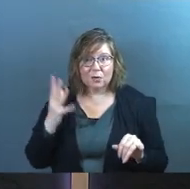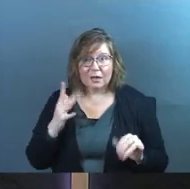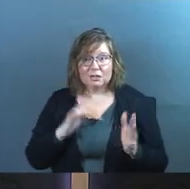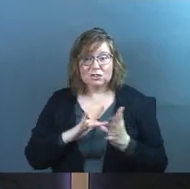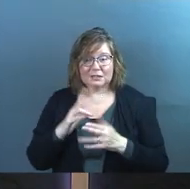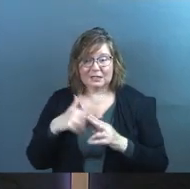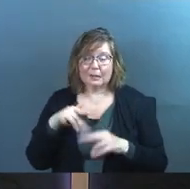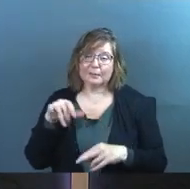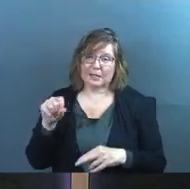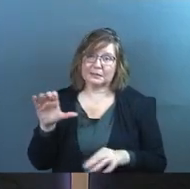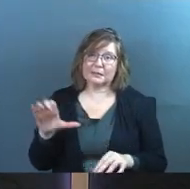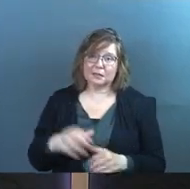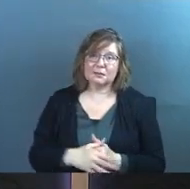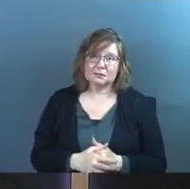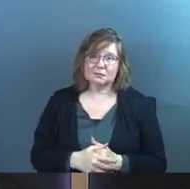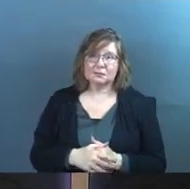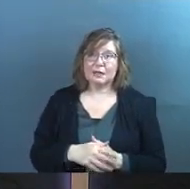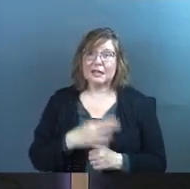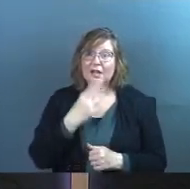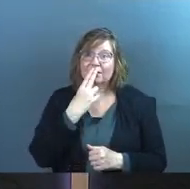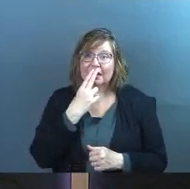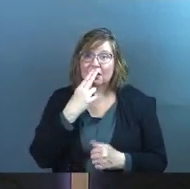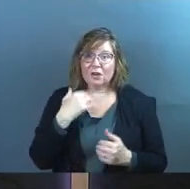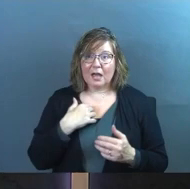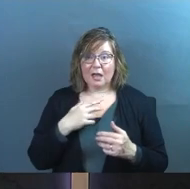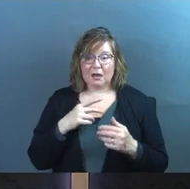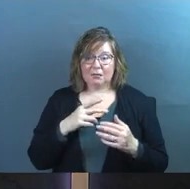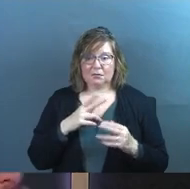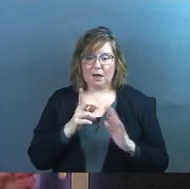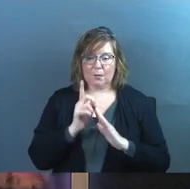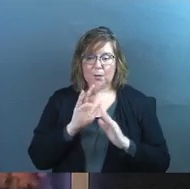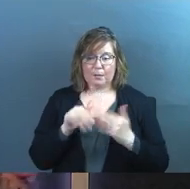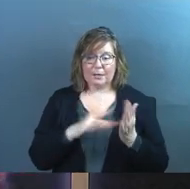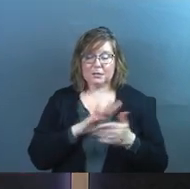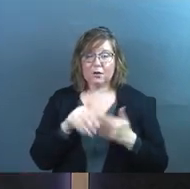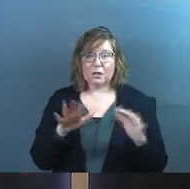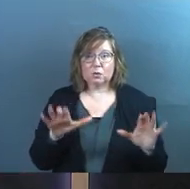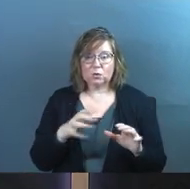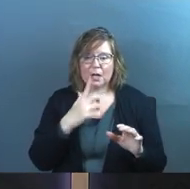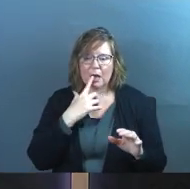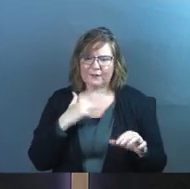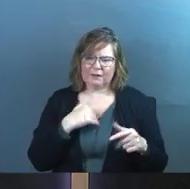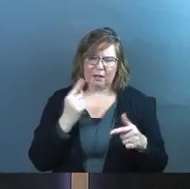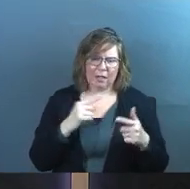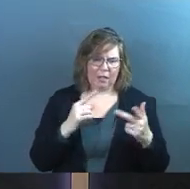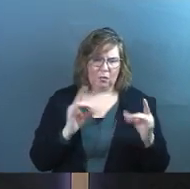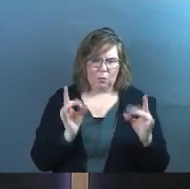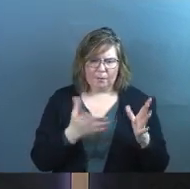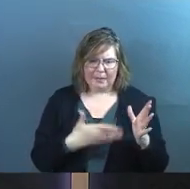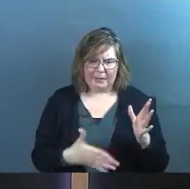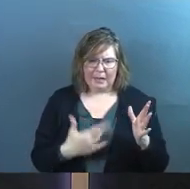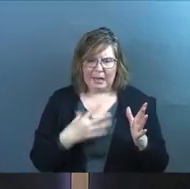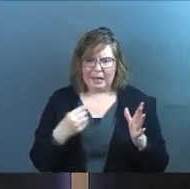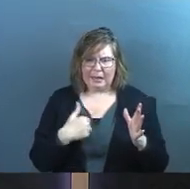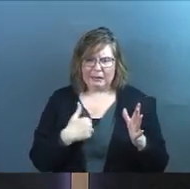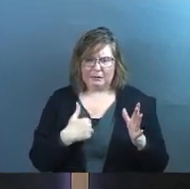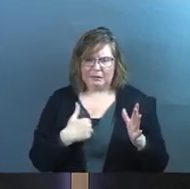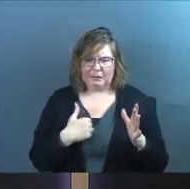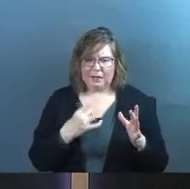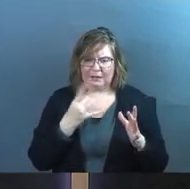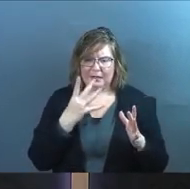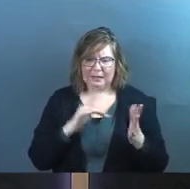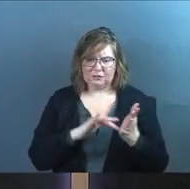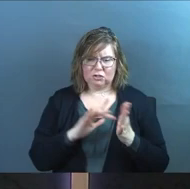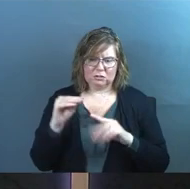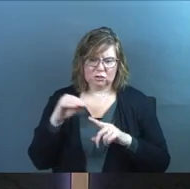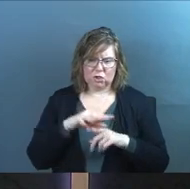in Jesus' name? Yes, he does. If Adolf Hitler had a moment in the midst of all that he was doing and said, I've done some terrible things, and the light of